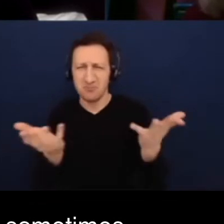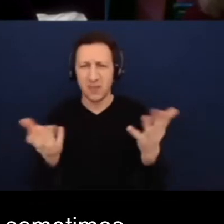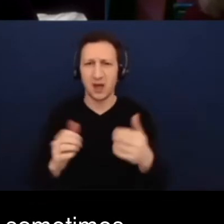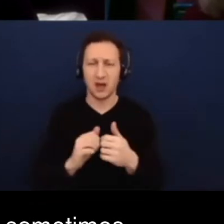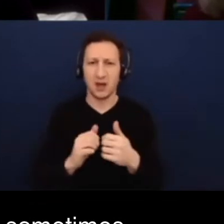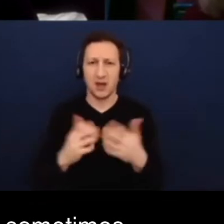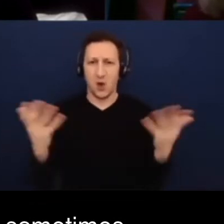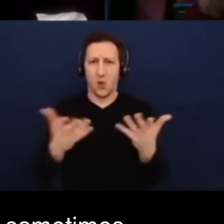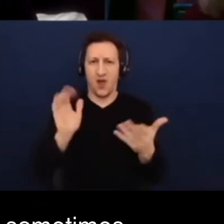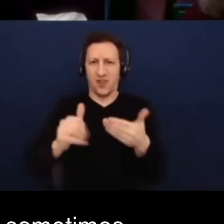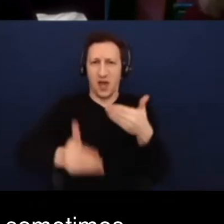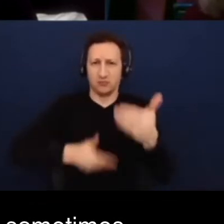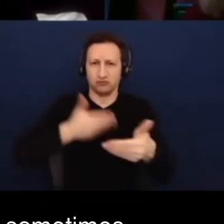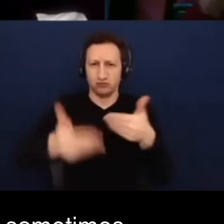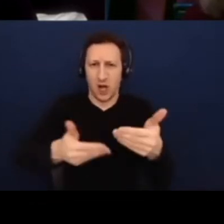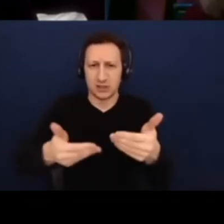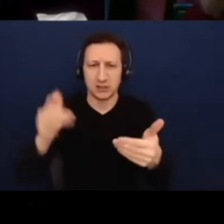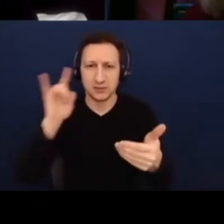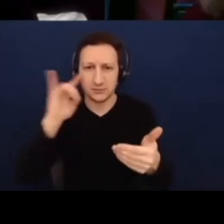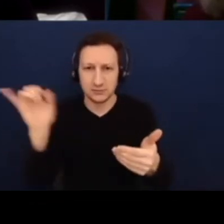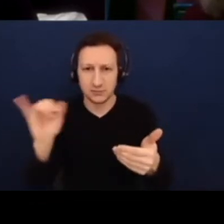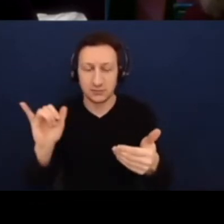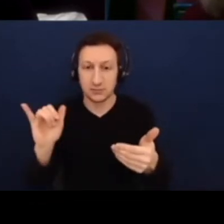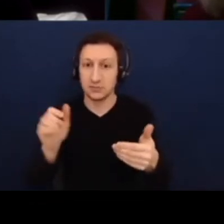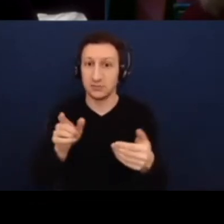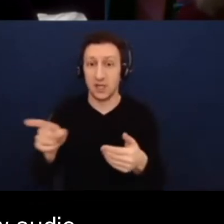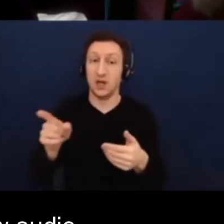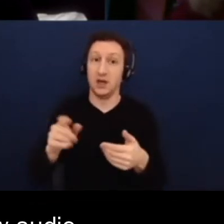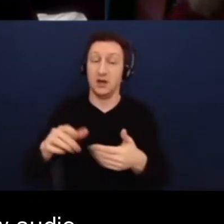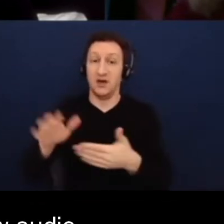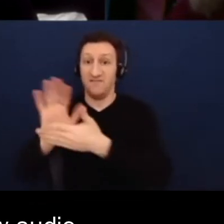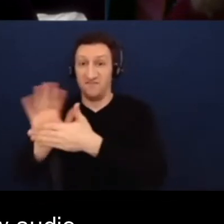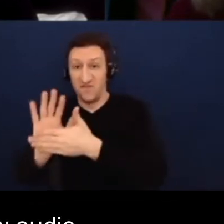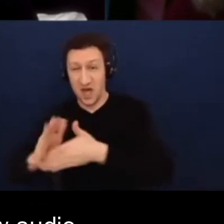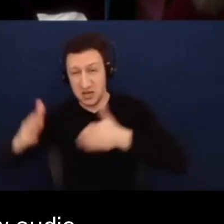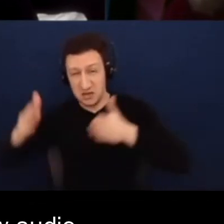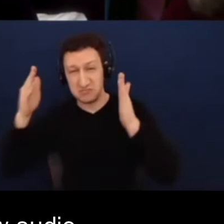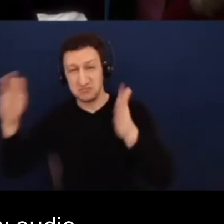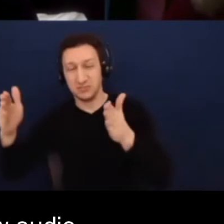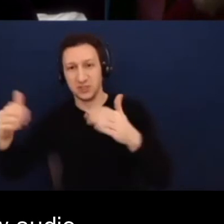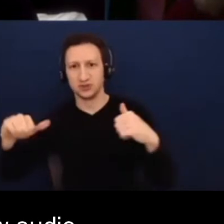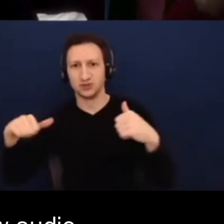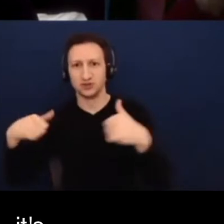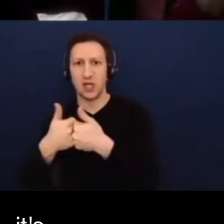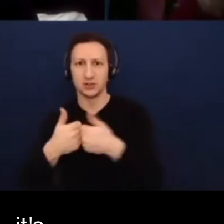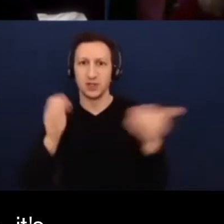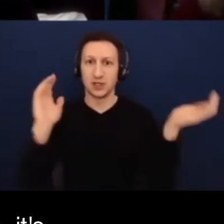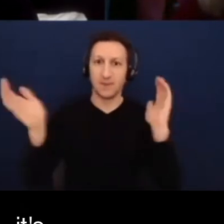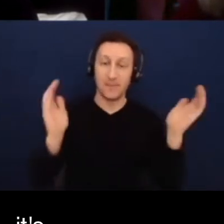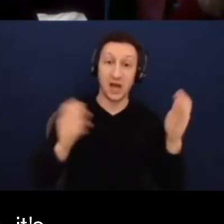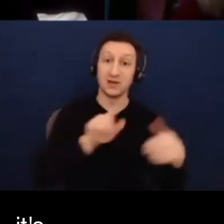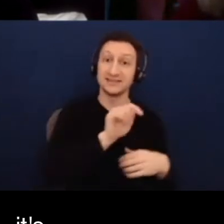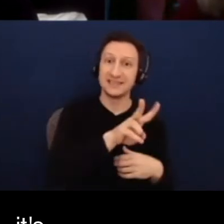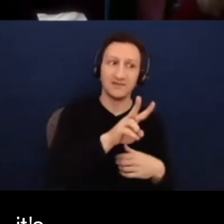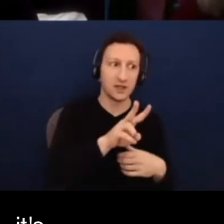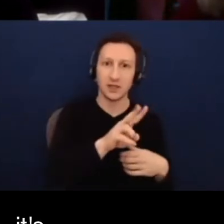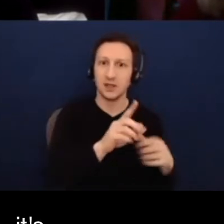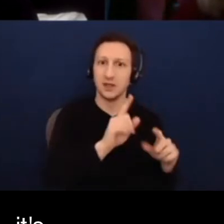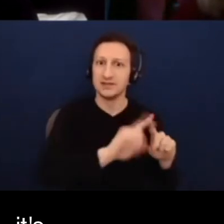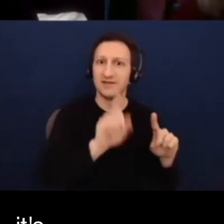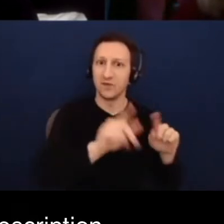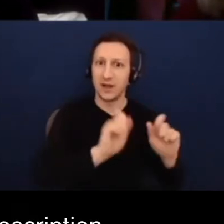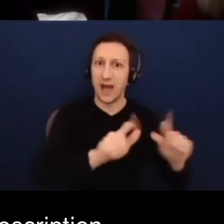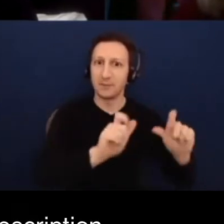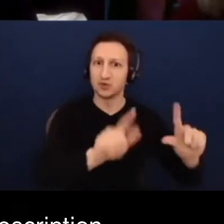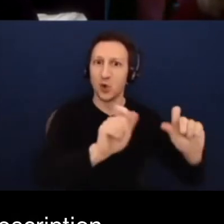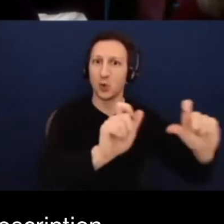as far as continuity. It's a different animal, but as we know, audio description is on theater, it's on stage, it's dance, it's